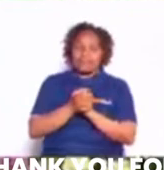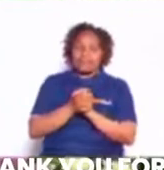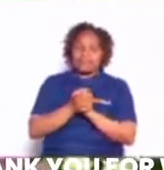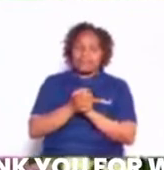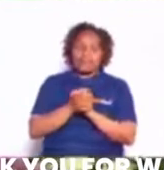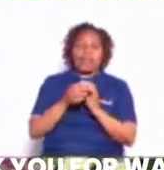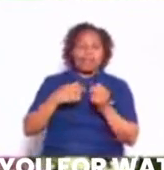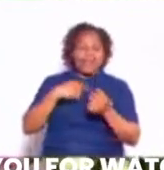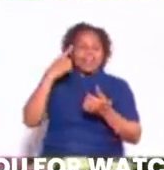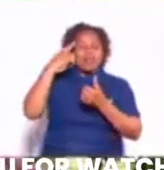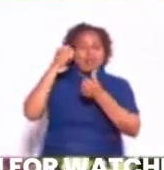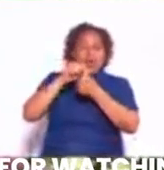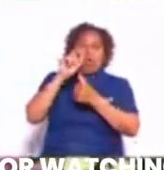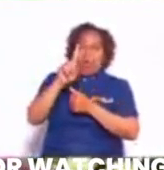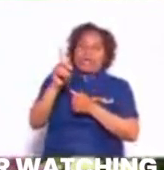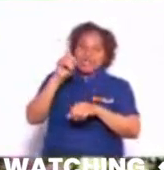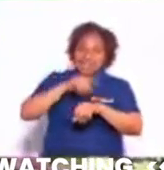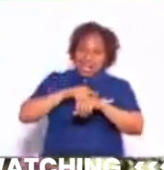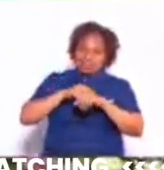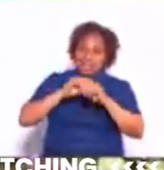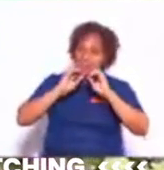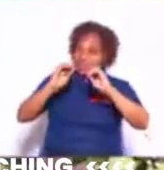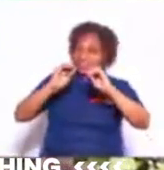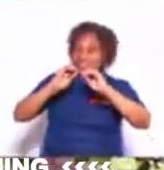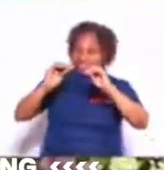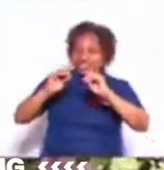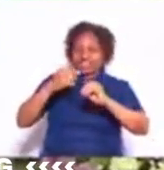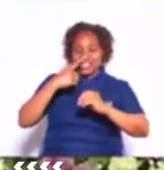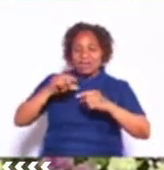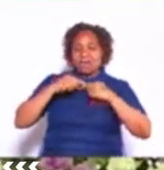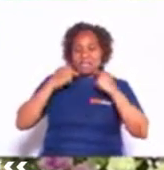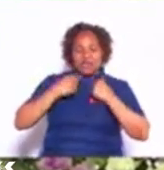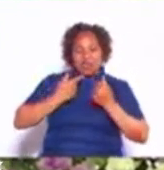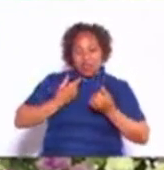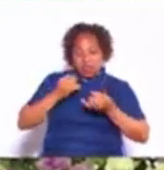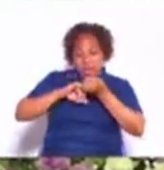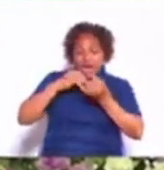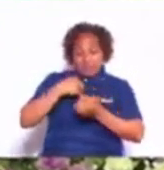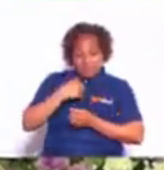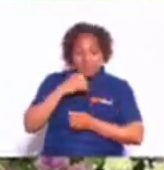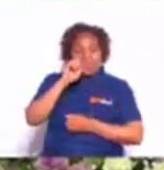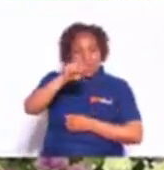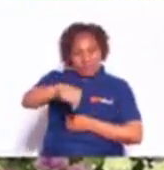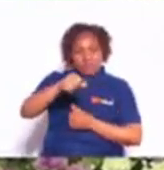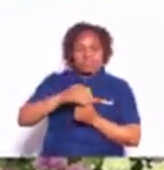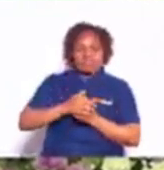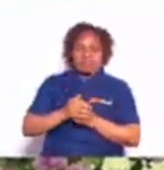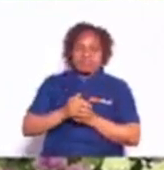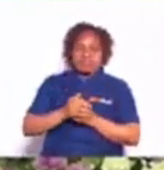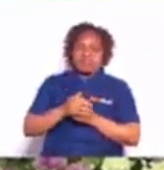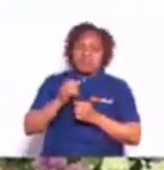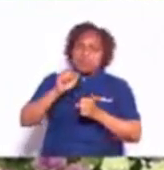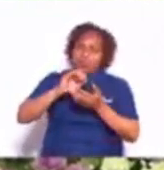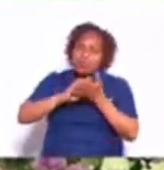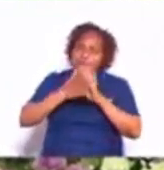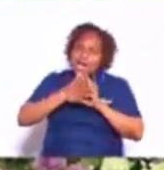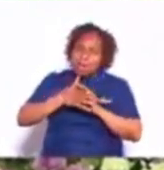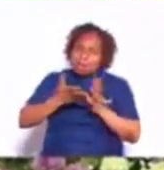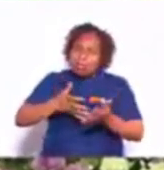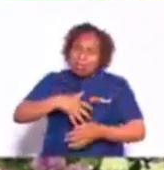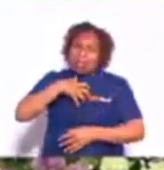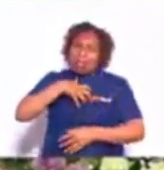I remember one day when I was teaching this, somebody said, Pastor, you are married. I said, yes. Do you get angry? I said, yes, I'm a human